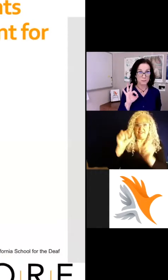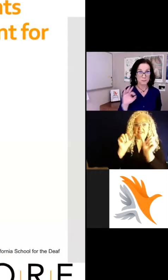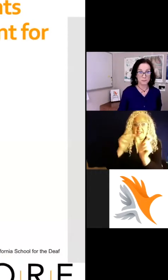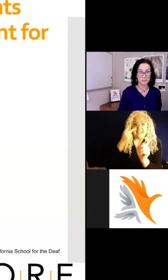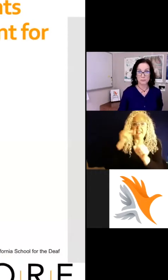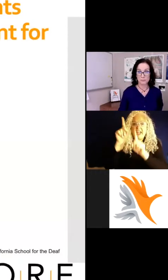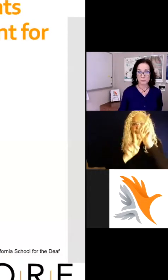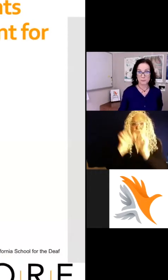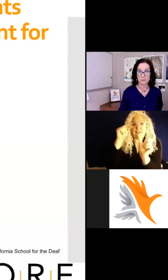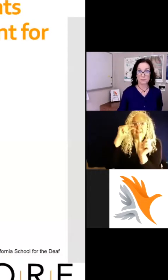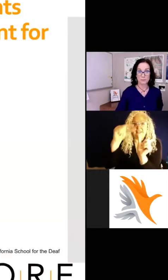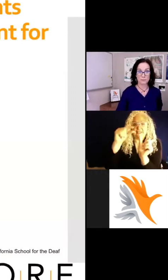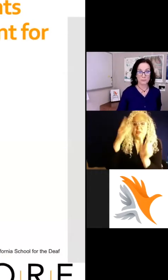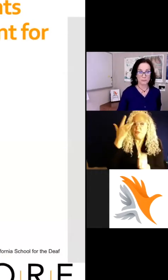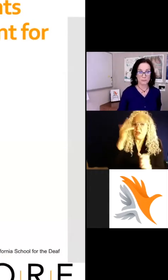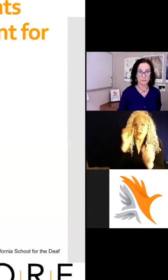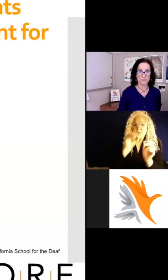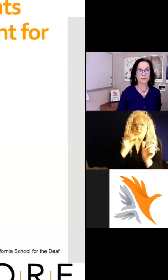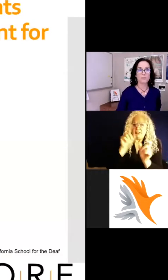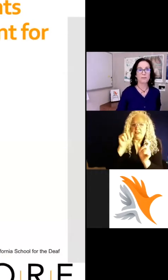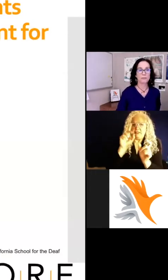Does everyone see that word deaf?